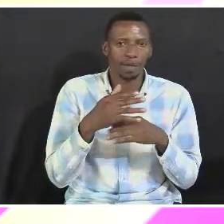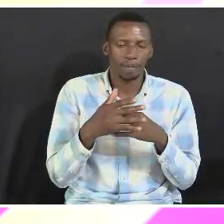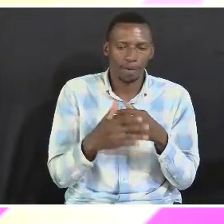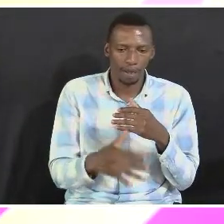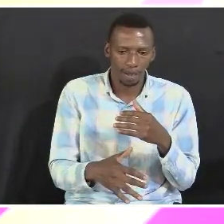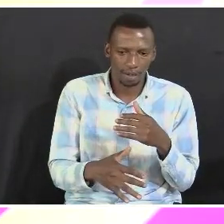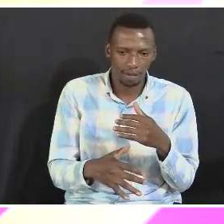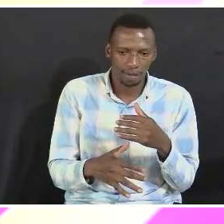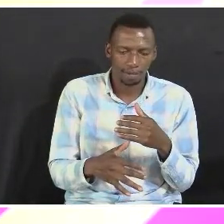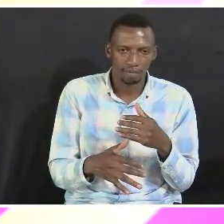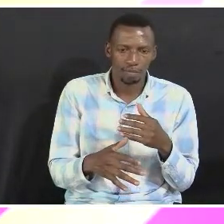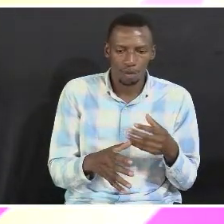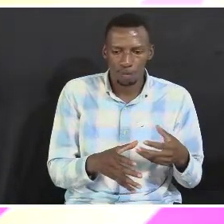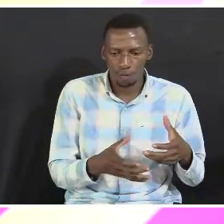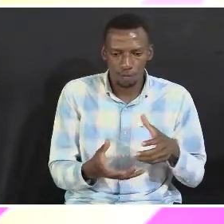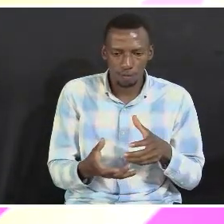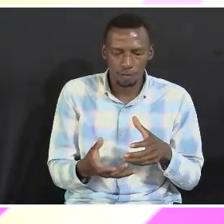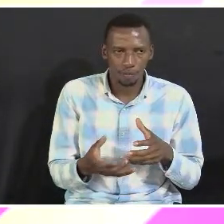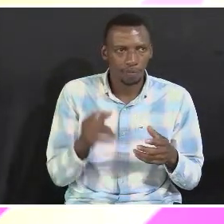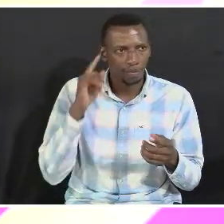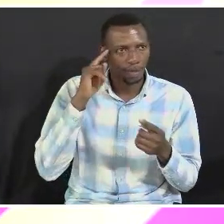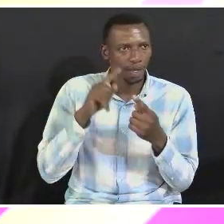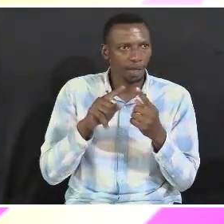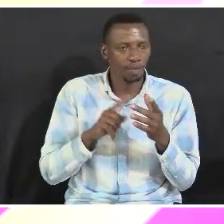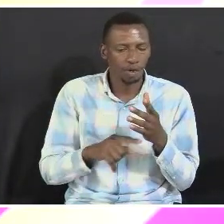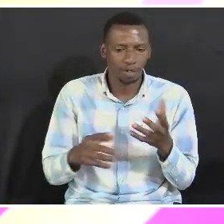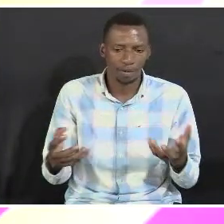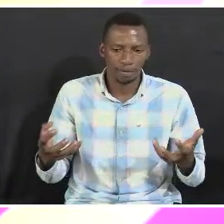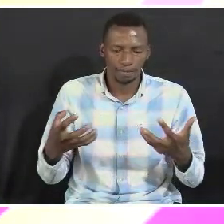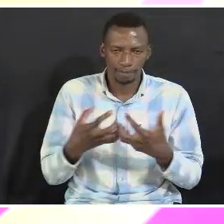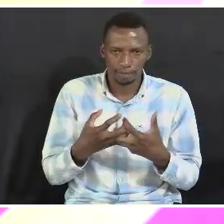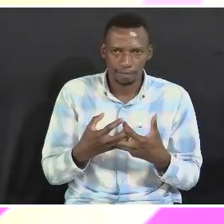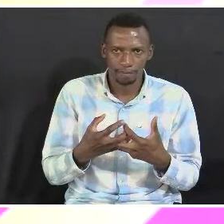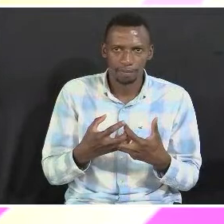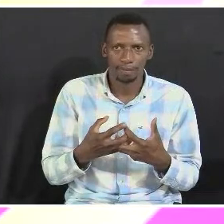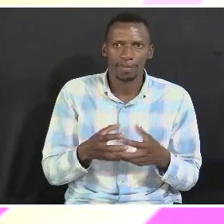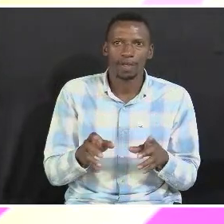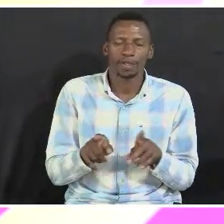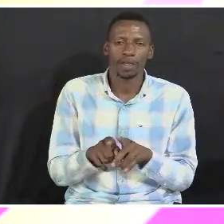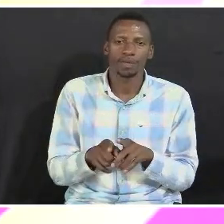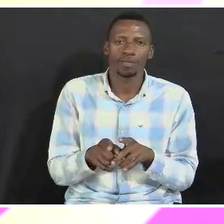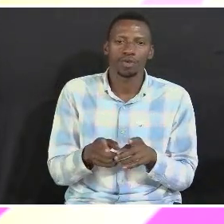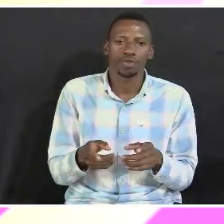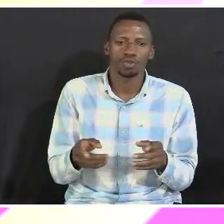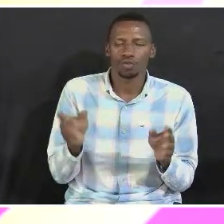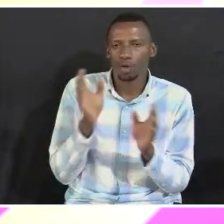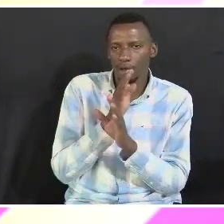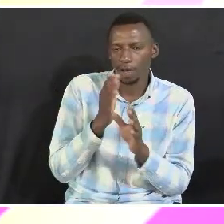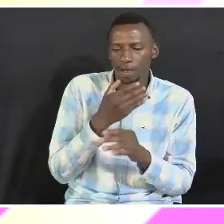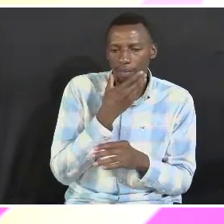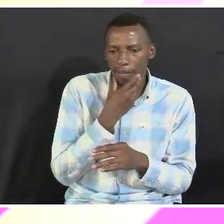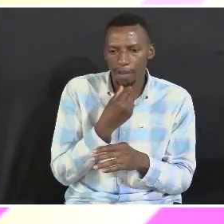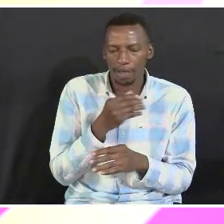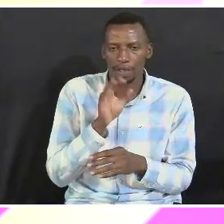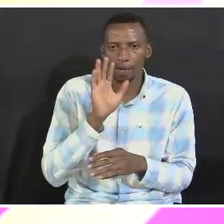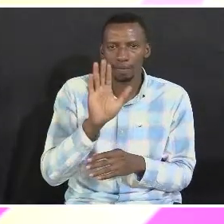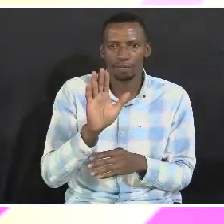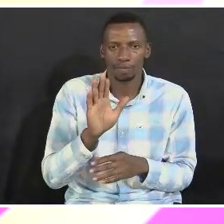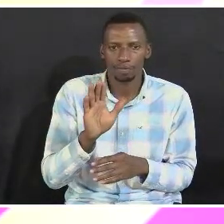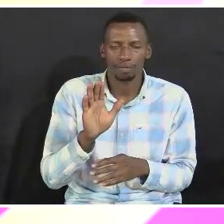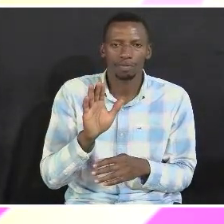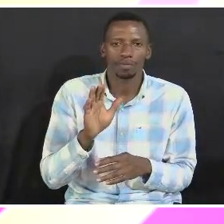make reconciliation and also to cover man's nakedness. God started a